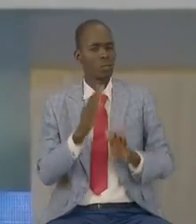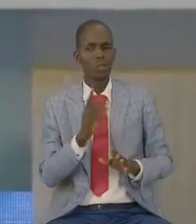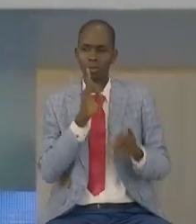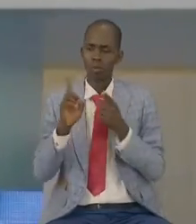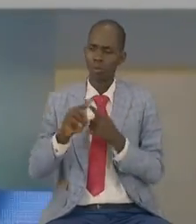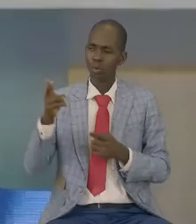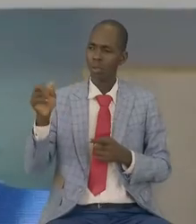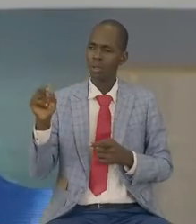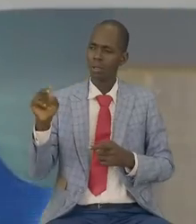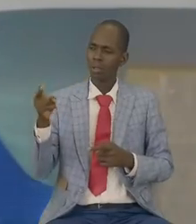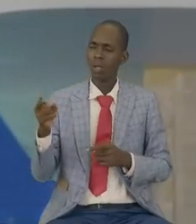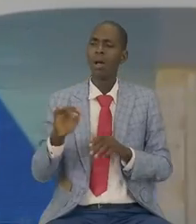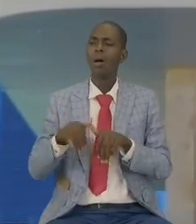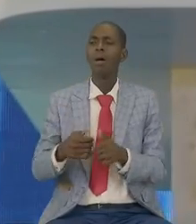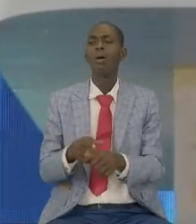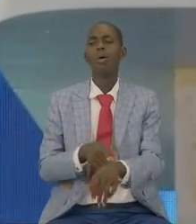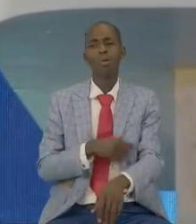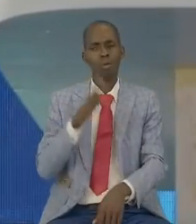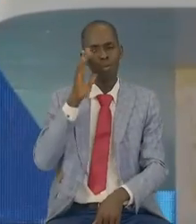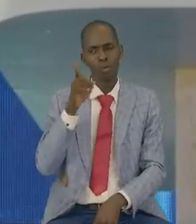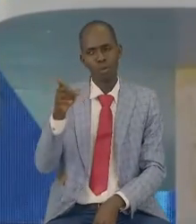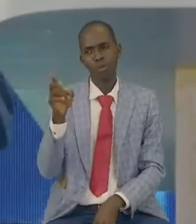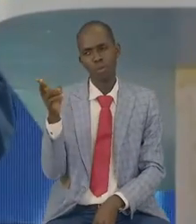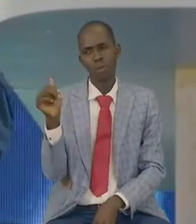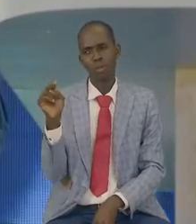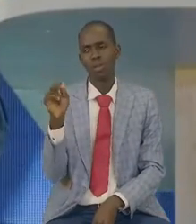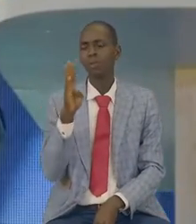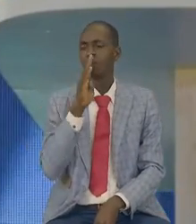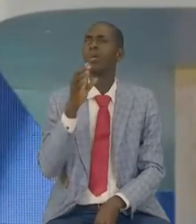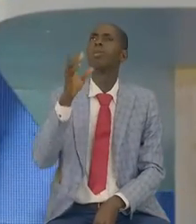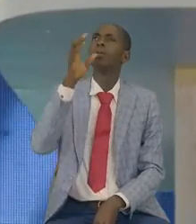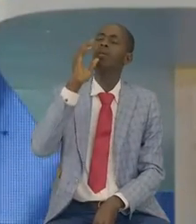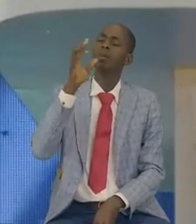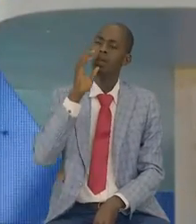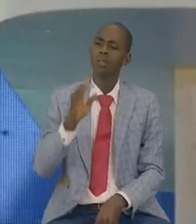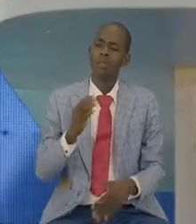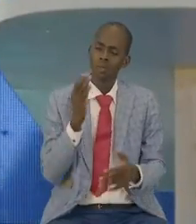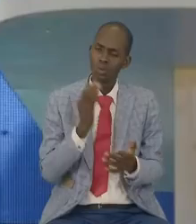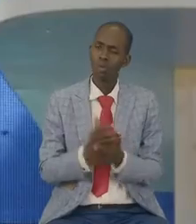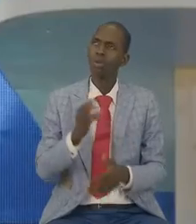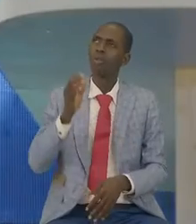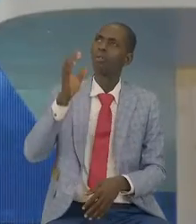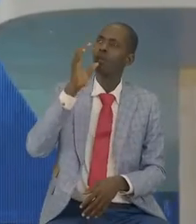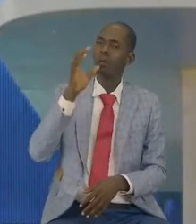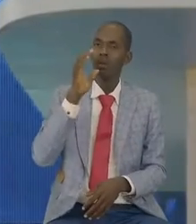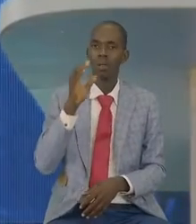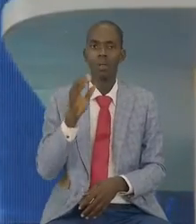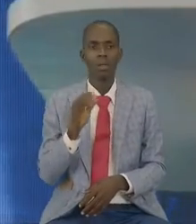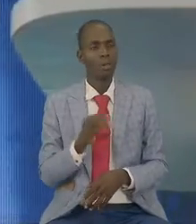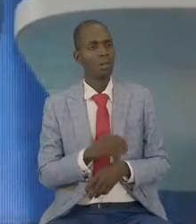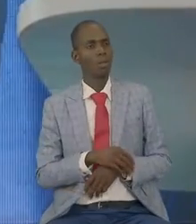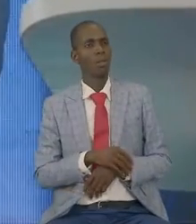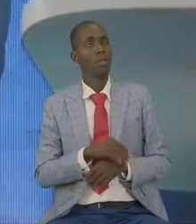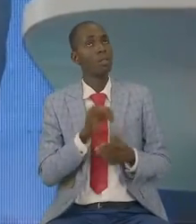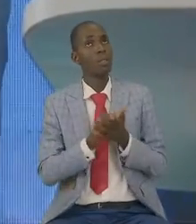long wilt thou be drunken? Put away thy wine from thee. And that was